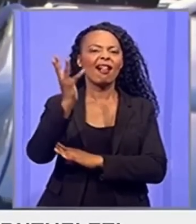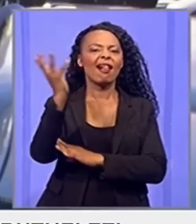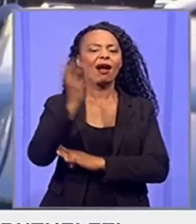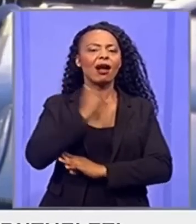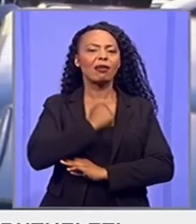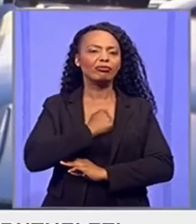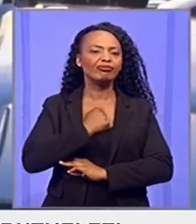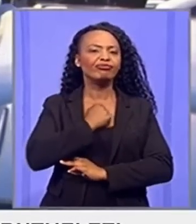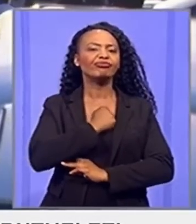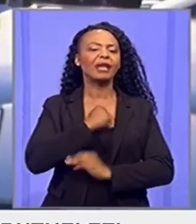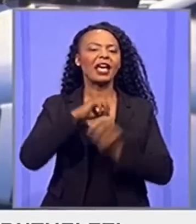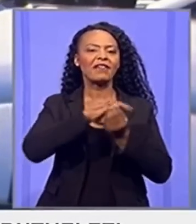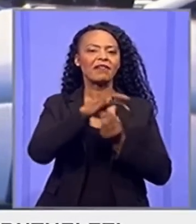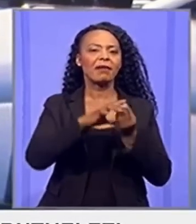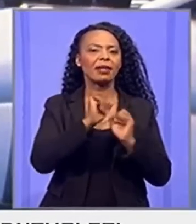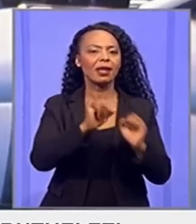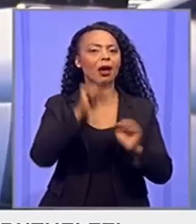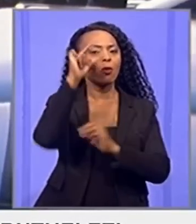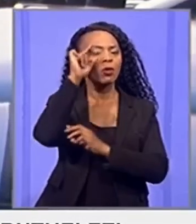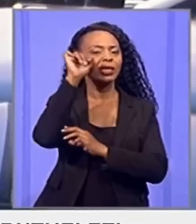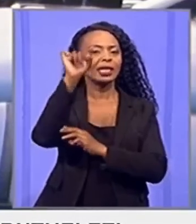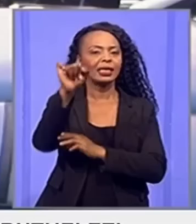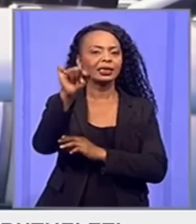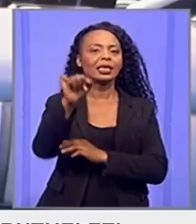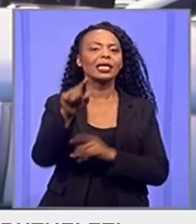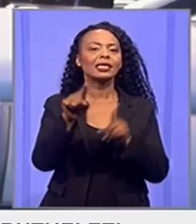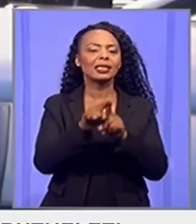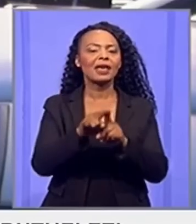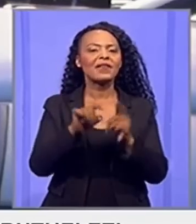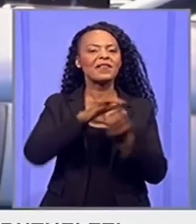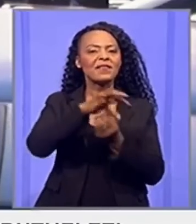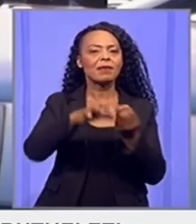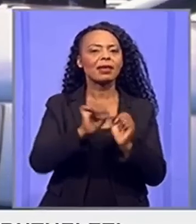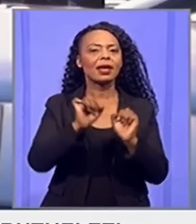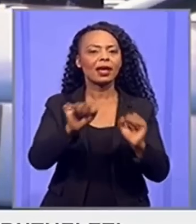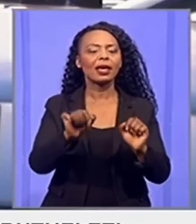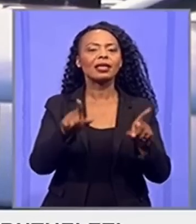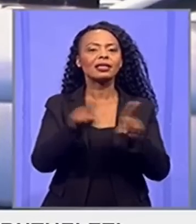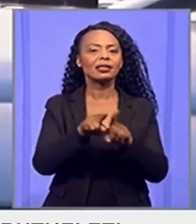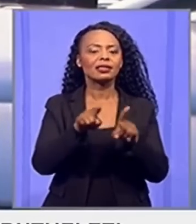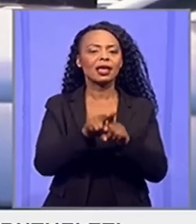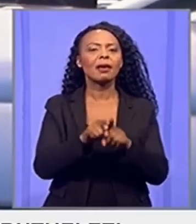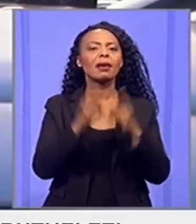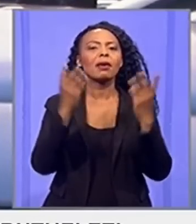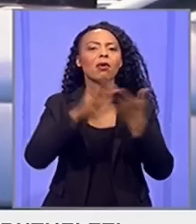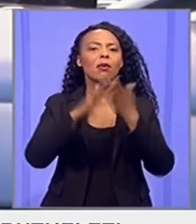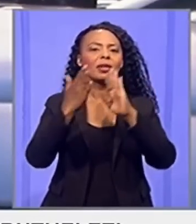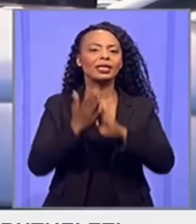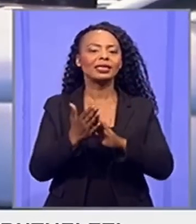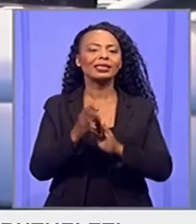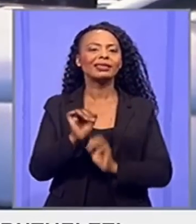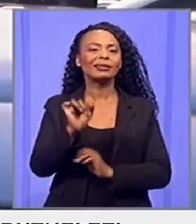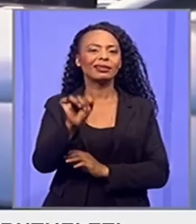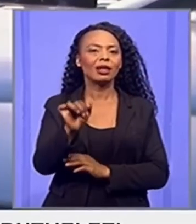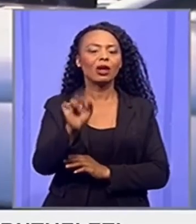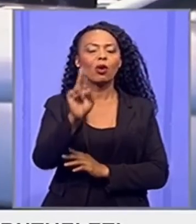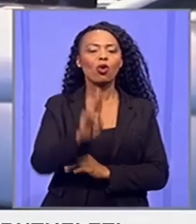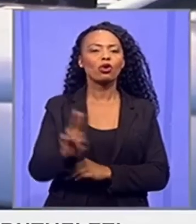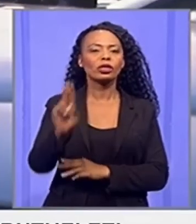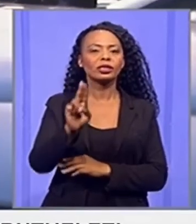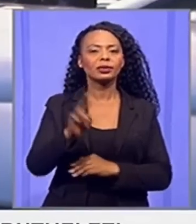go tshedisa ba lelapa lo ra Buthelezi ga mmogo le ba lelapa go akaretsa le bone baagi ba mono ba